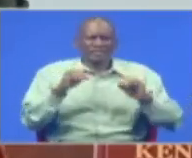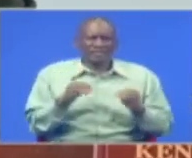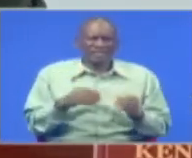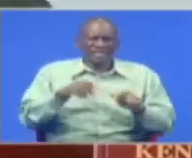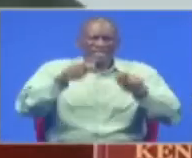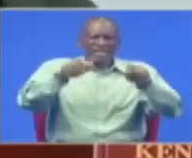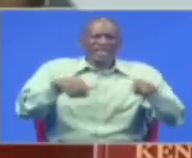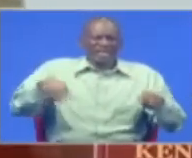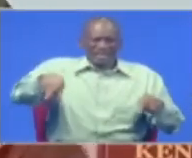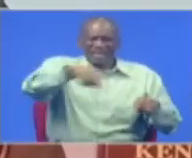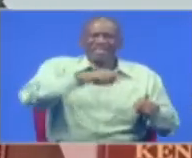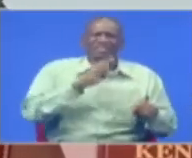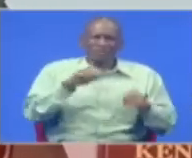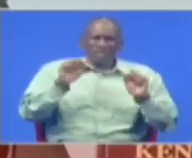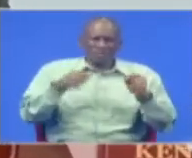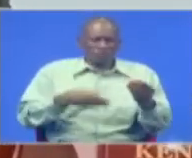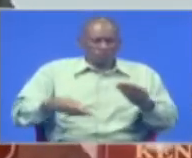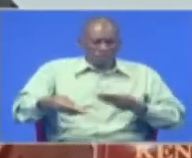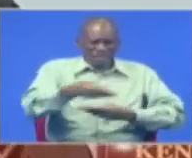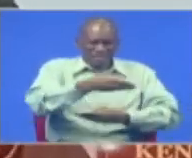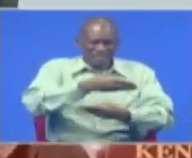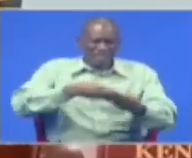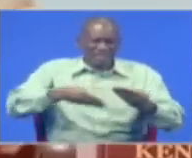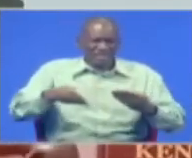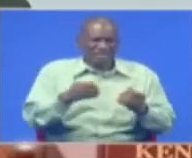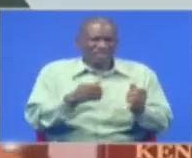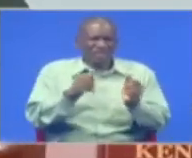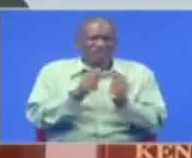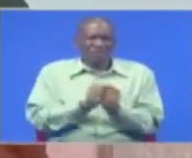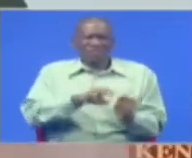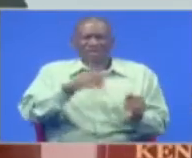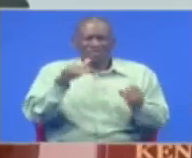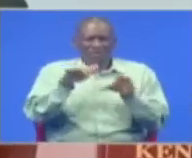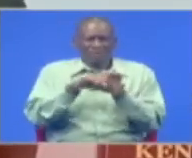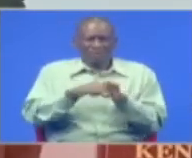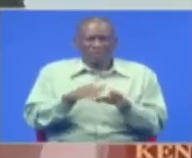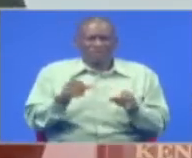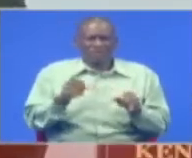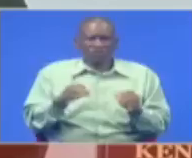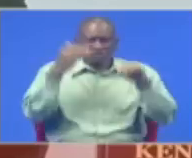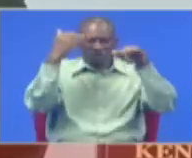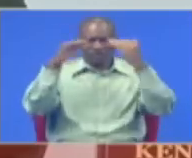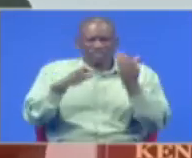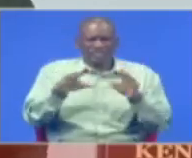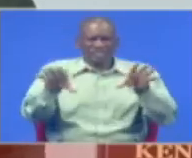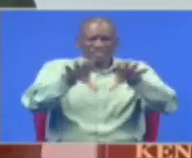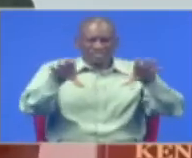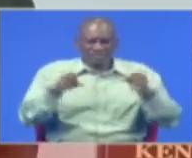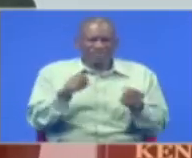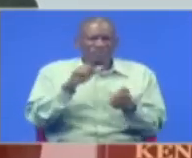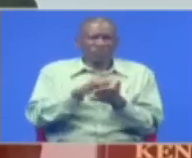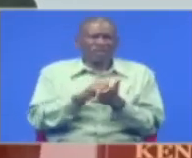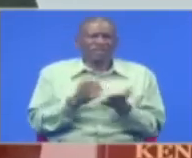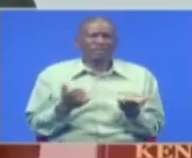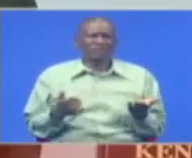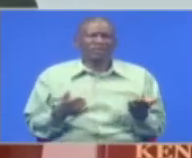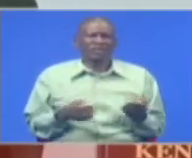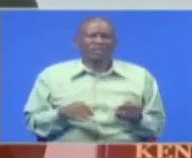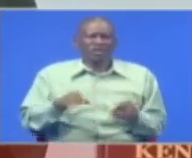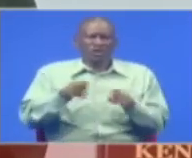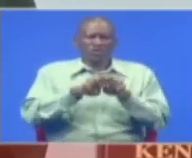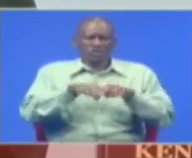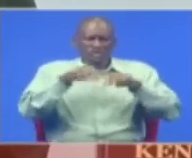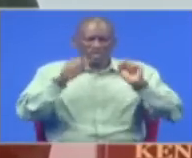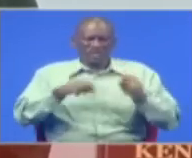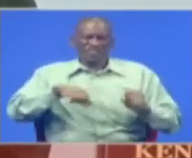us be able to interact with other members of the university system so that they are also able to